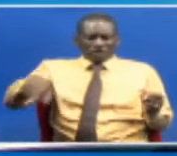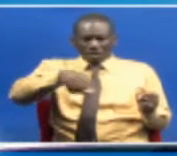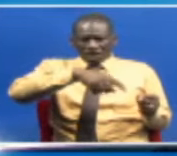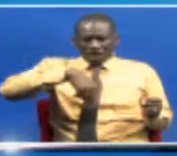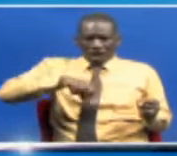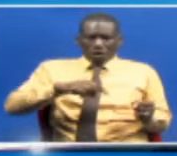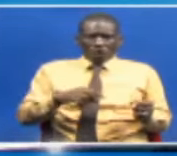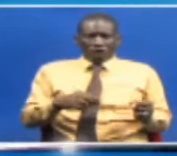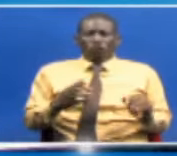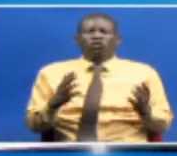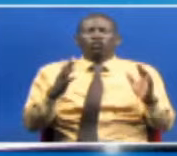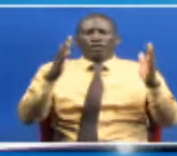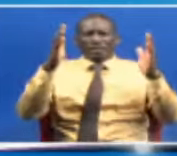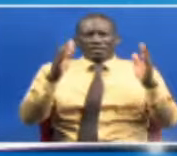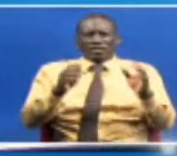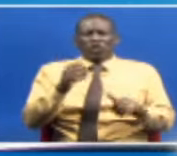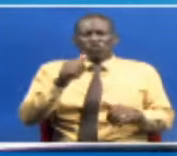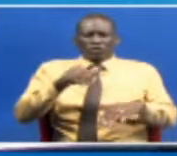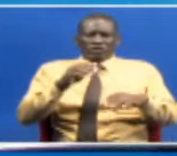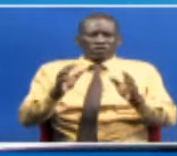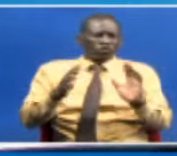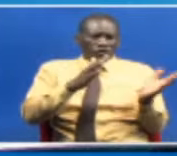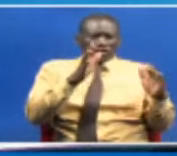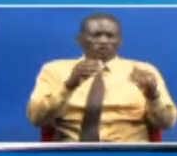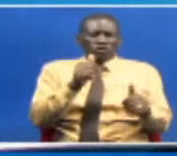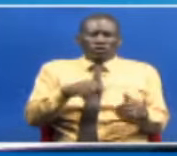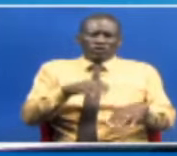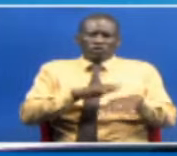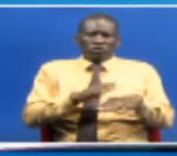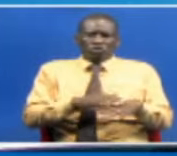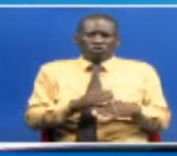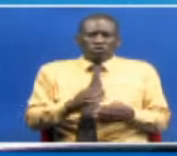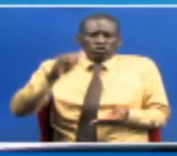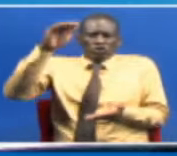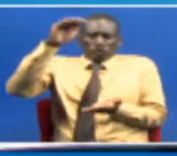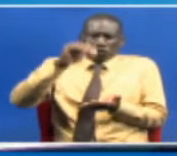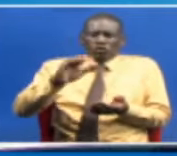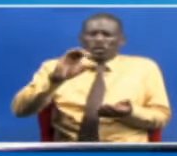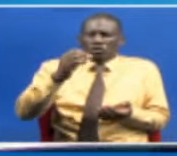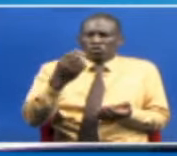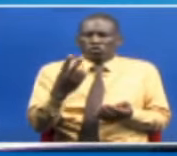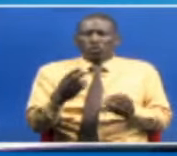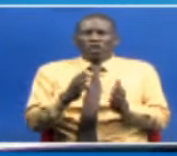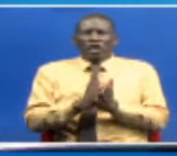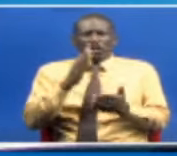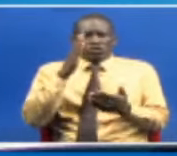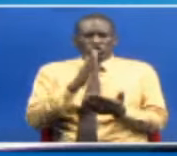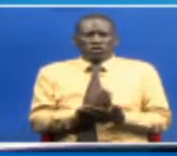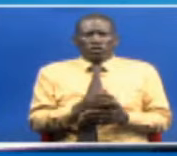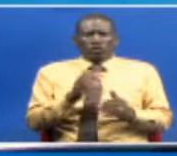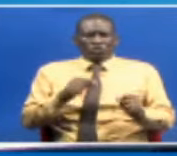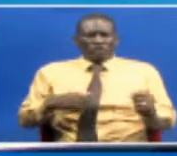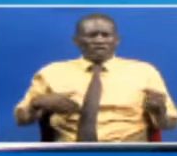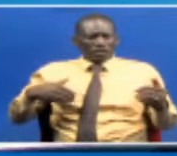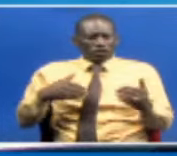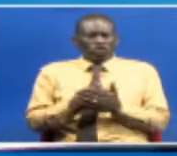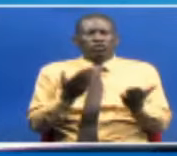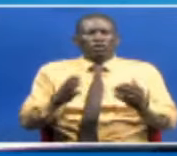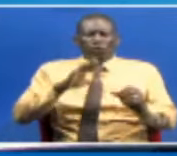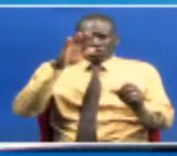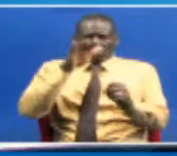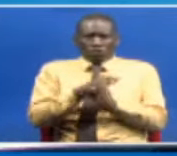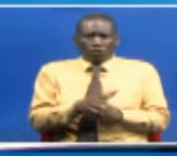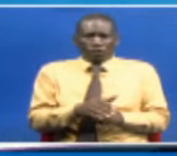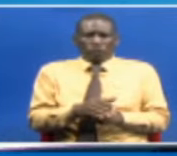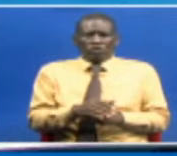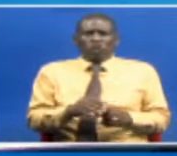our forest, which is a good carbon sink, and ensure that really we do get to where we've promised to be carbon